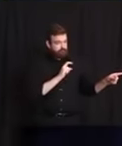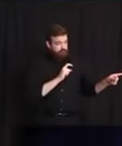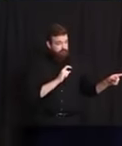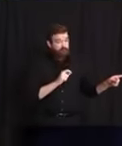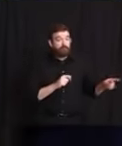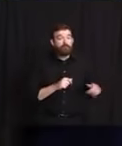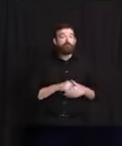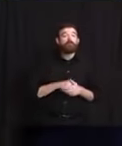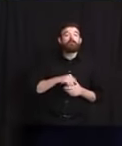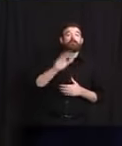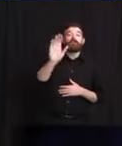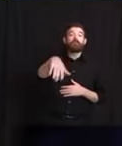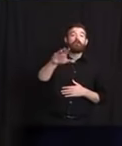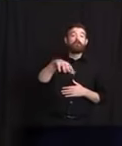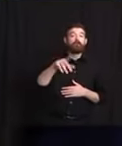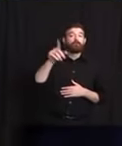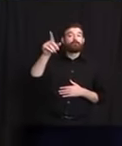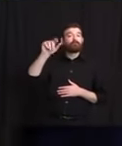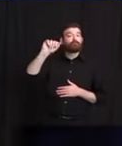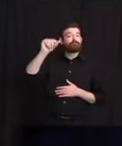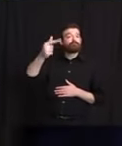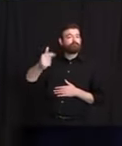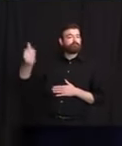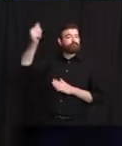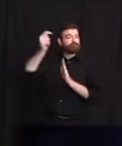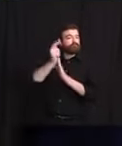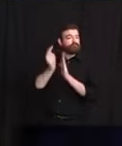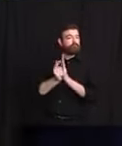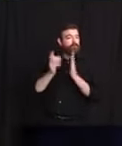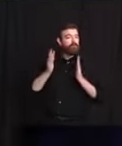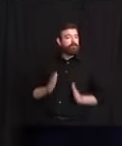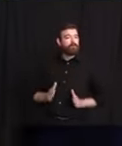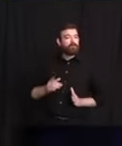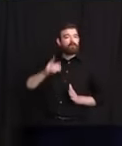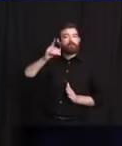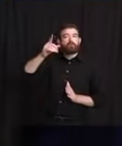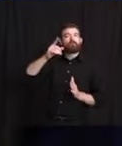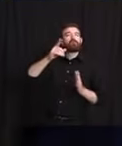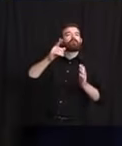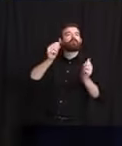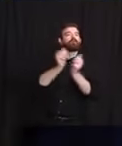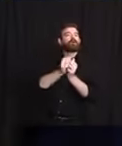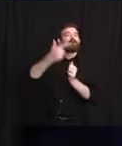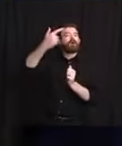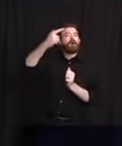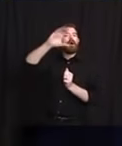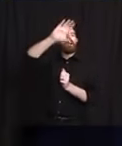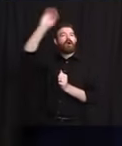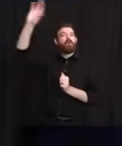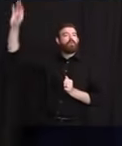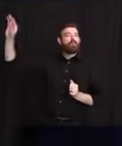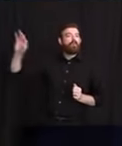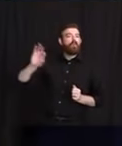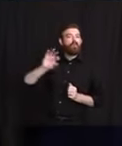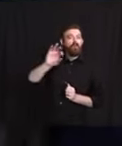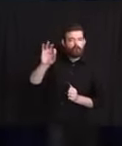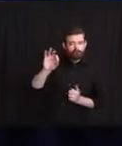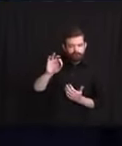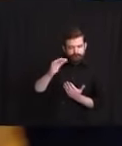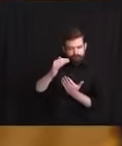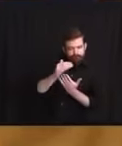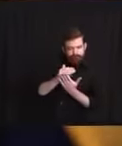county prosecutors to put together those charging manuals and what that looked like, Matt. So I would defer to the AG.